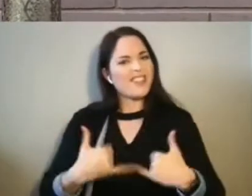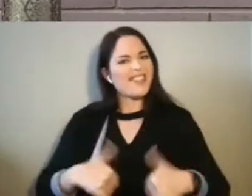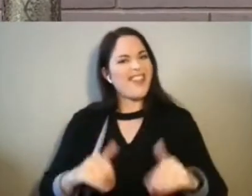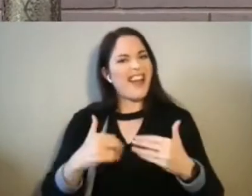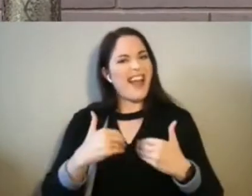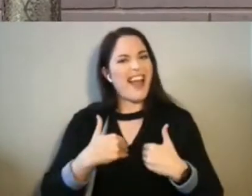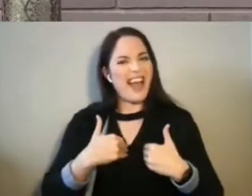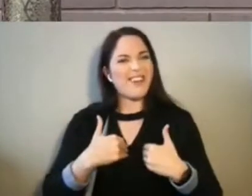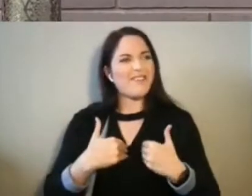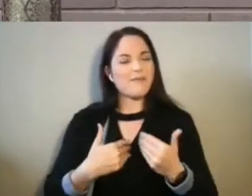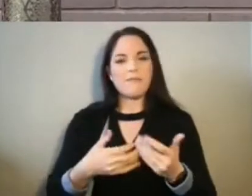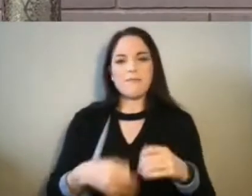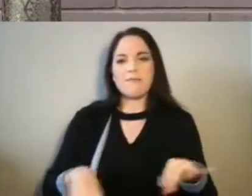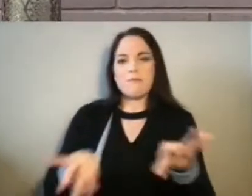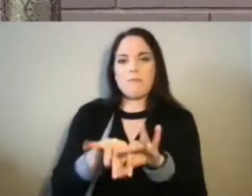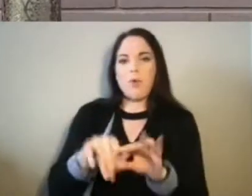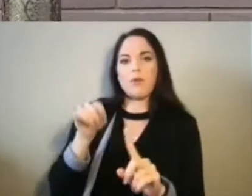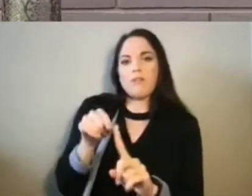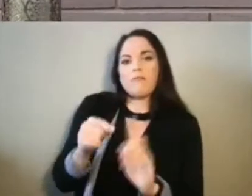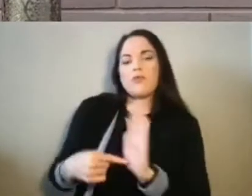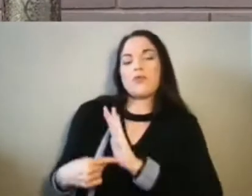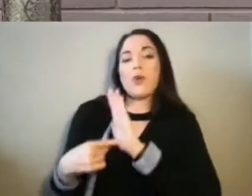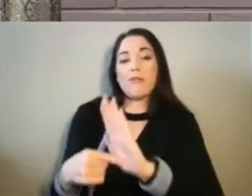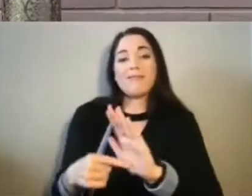symbolizes the heart of our mission.